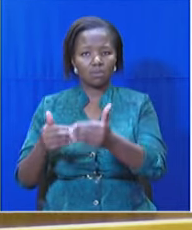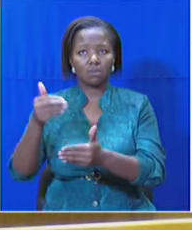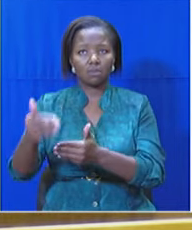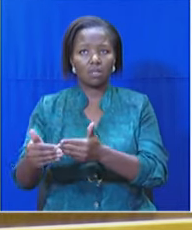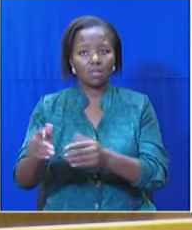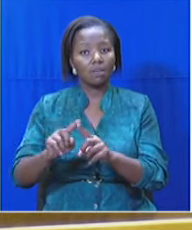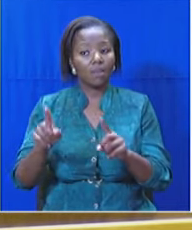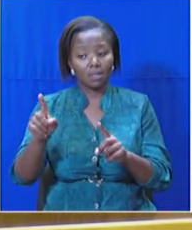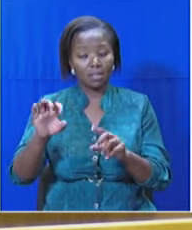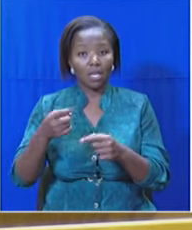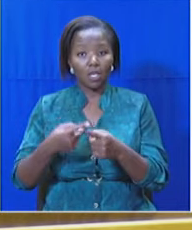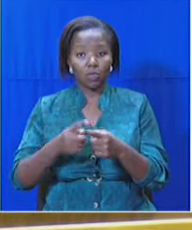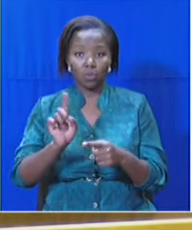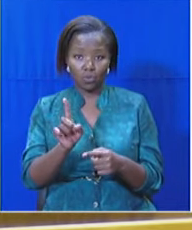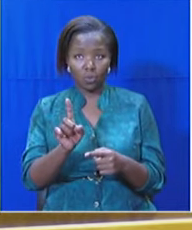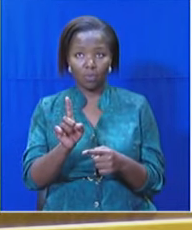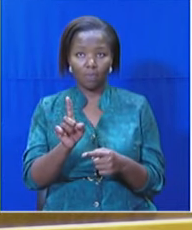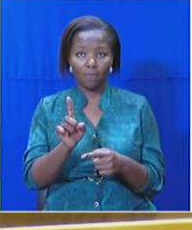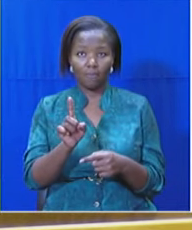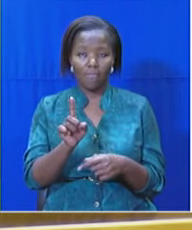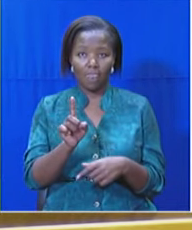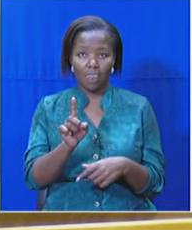excuse, Minister, that we need